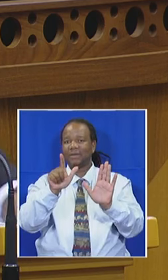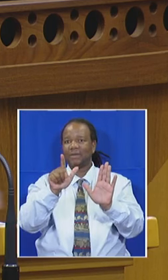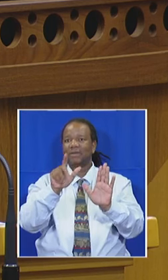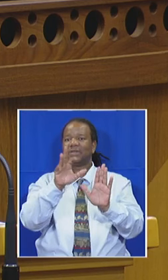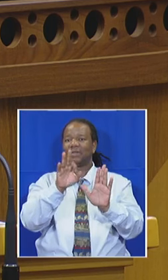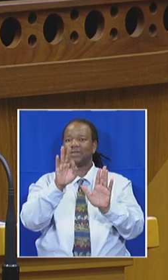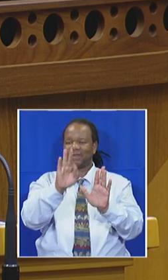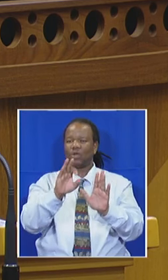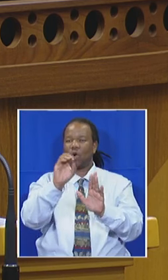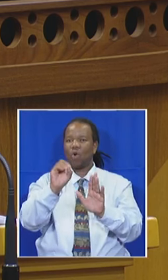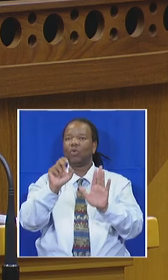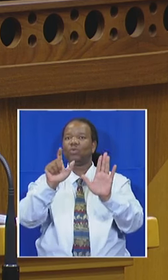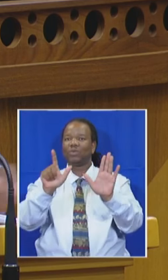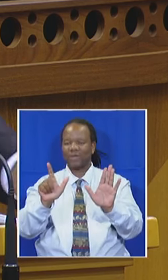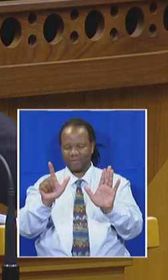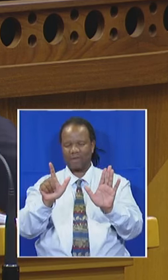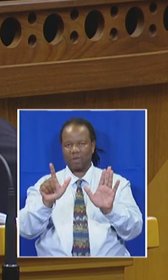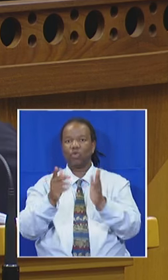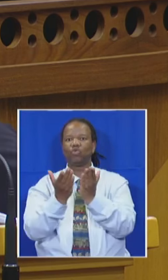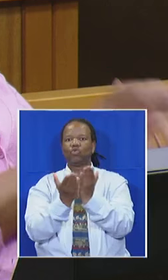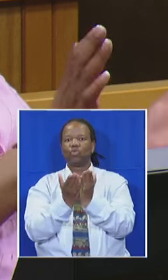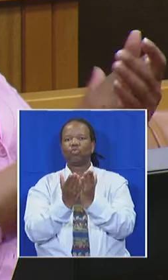Uhulumeni uyaqhuba.